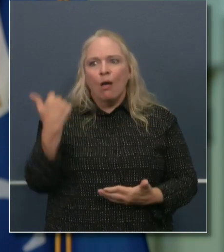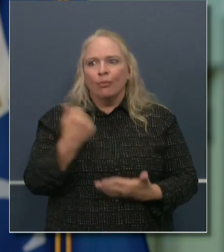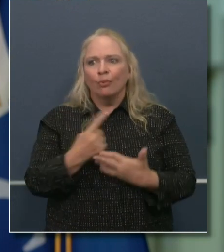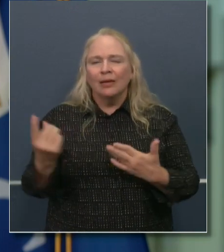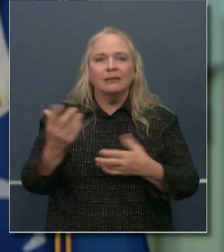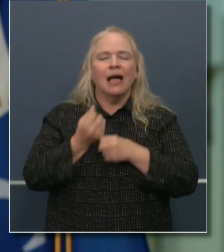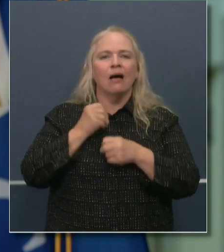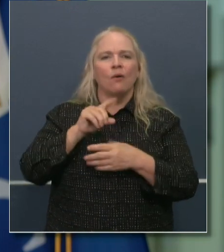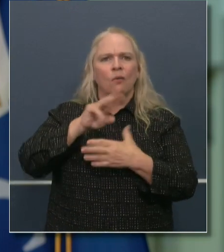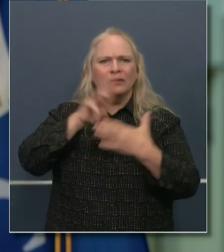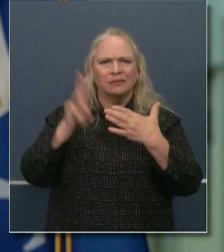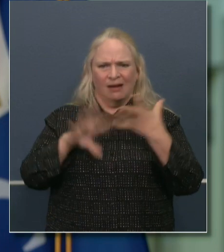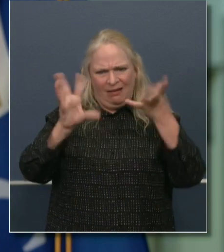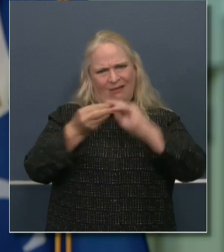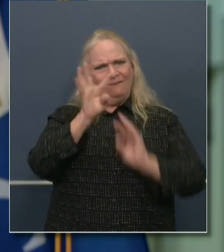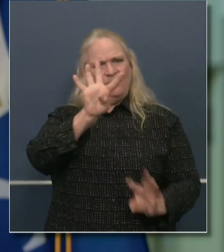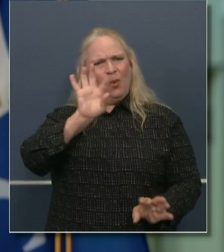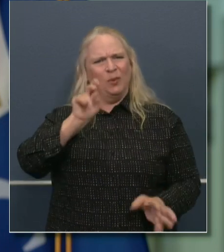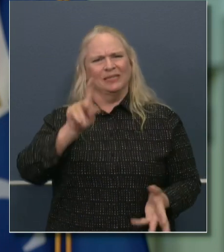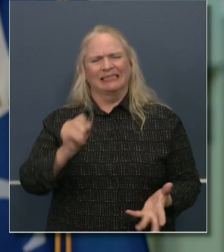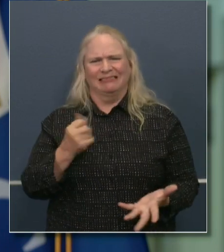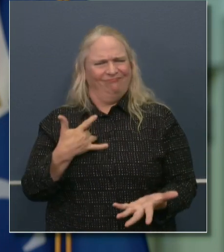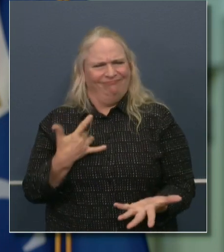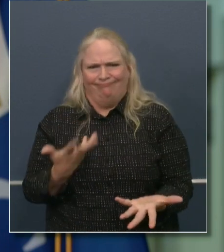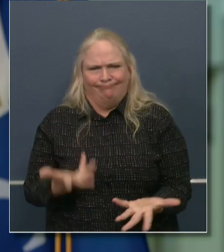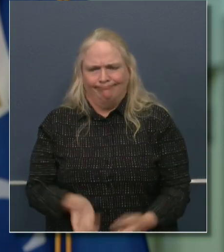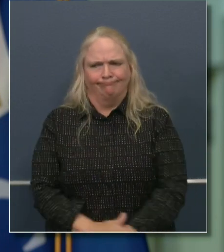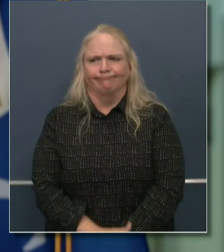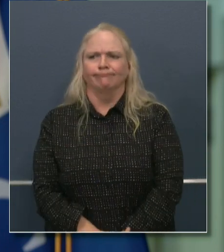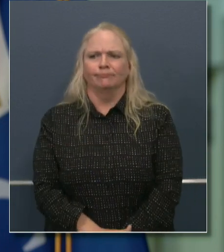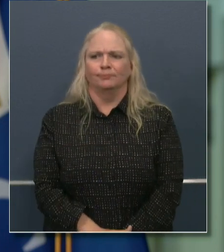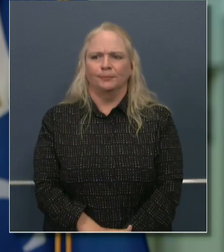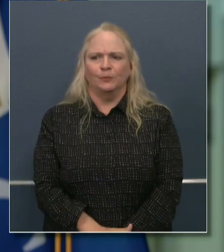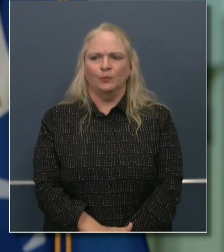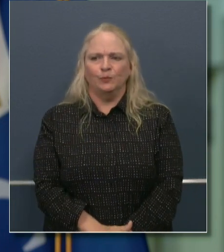So I would encourage everybody that wants to access a test to go to the